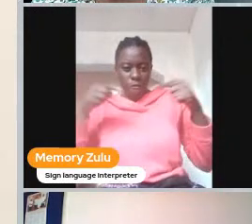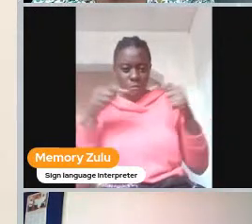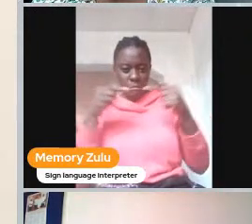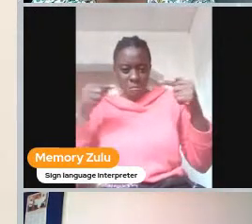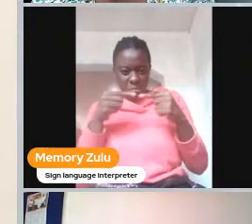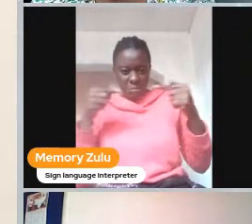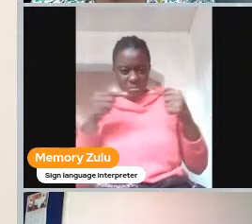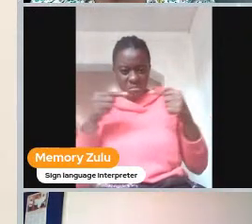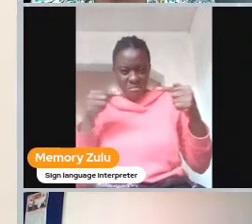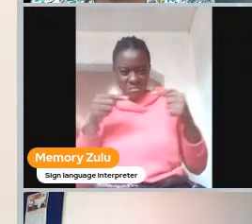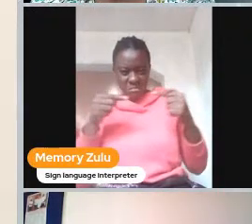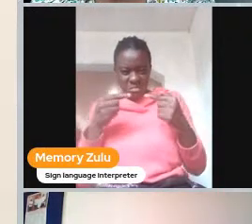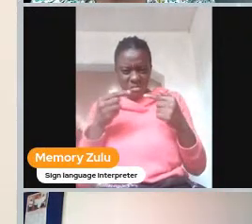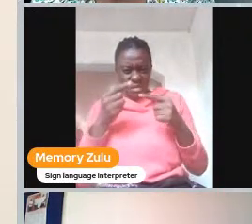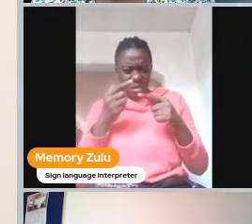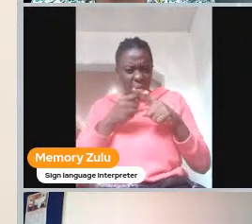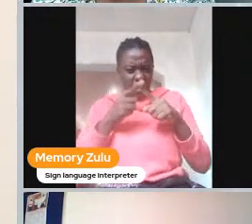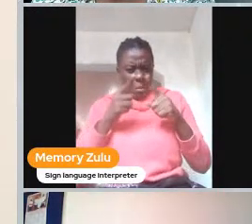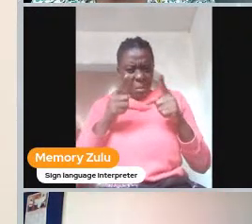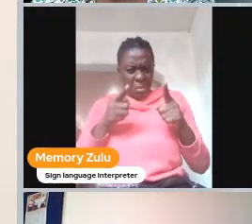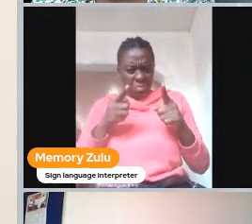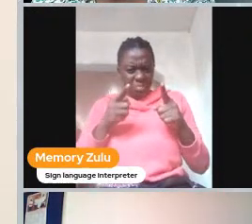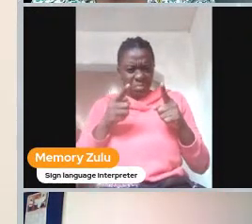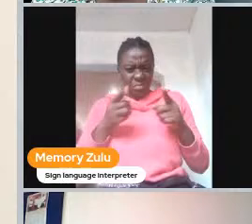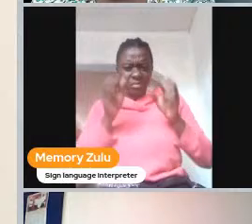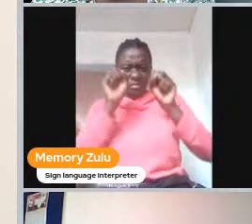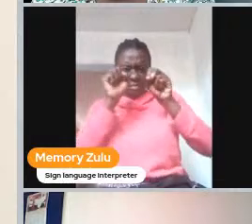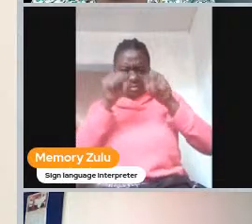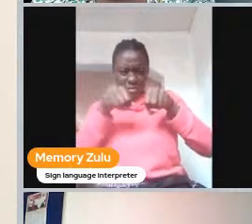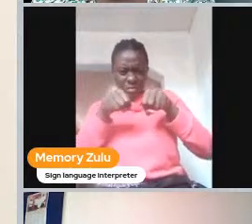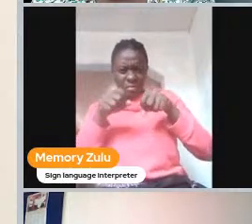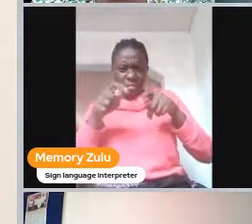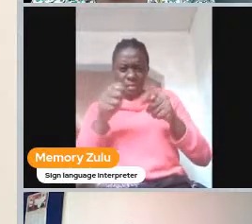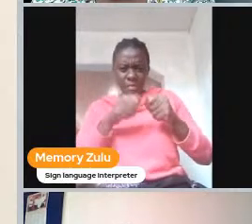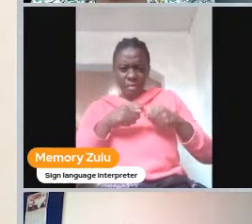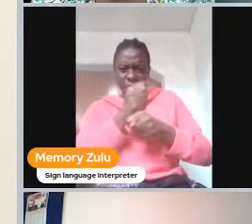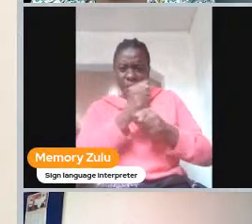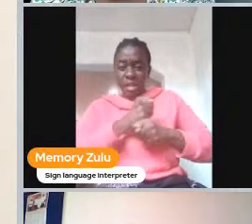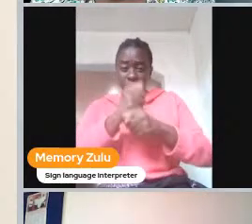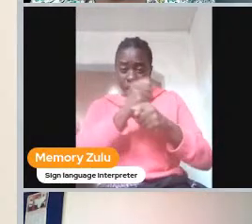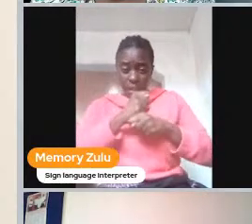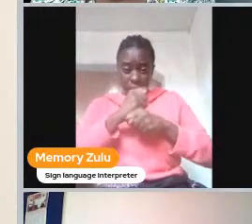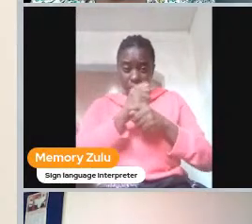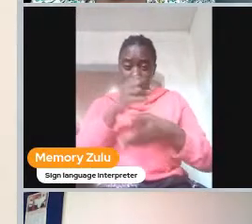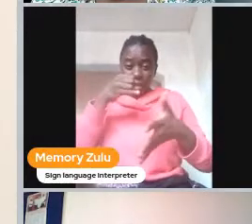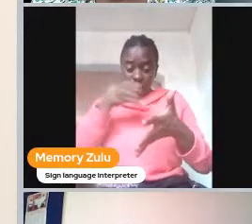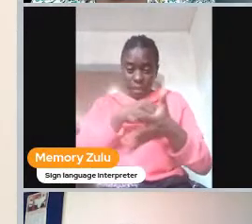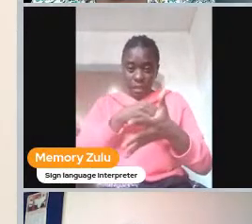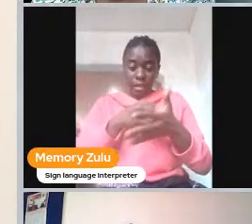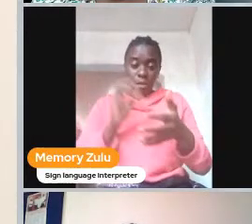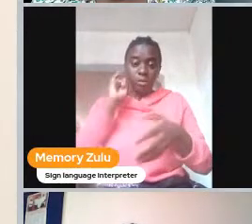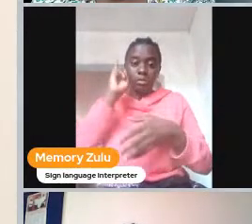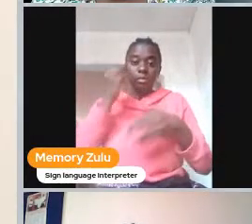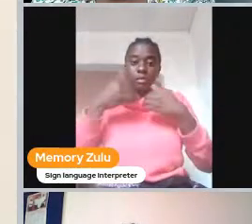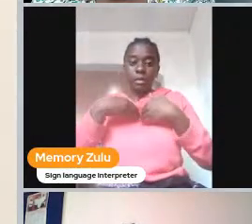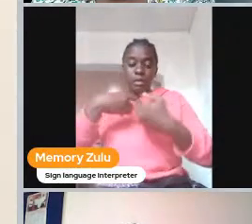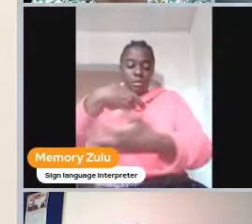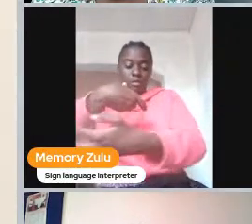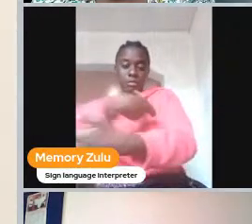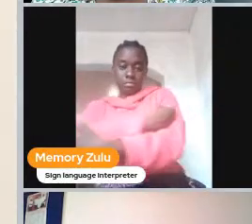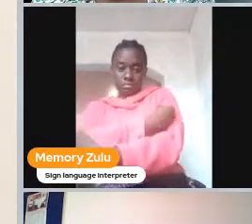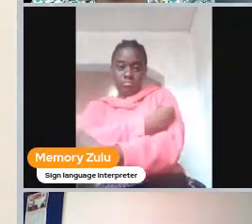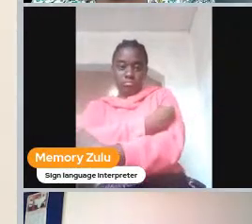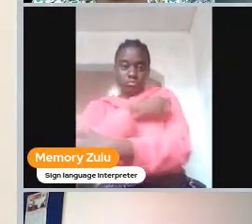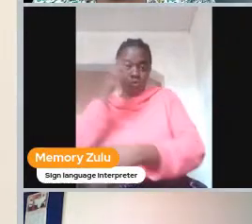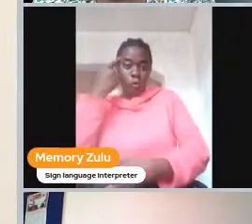It's the antibiotics, which is the penicillins, of course. And if this person is not